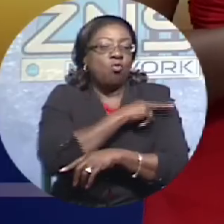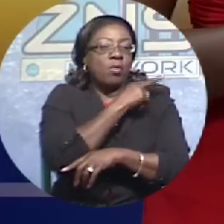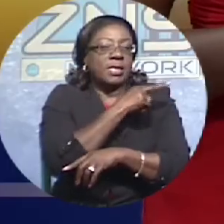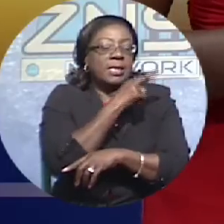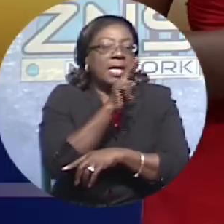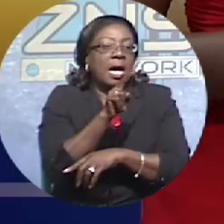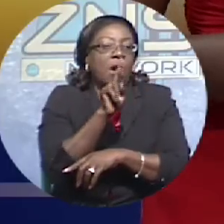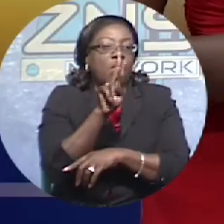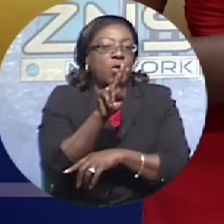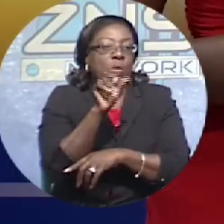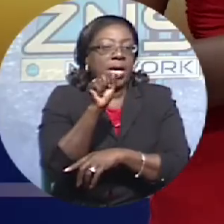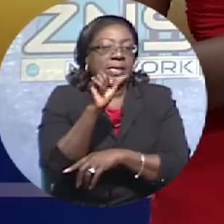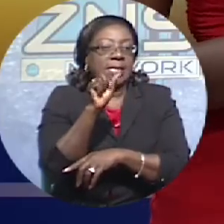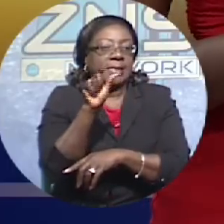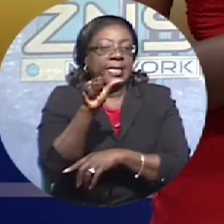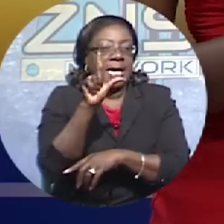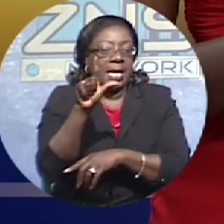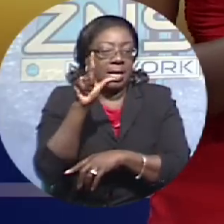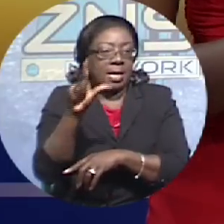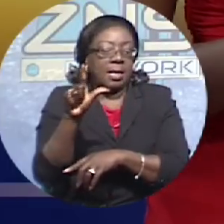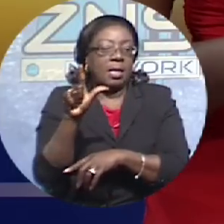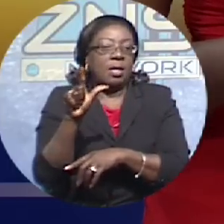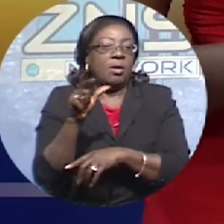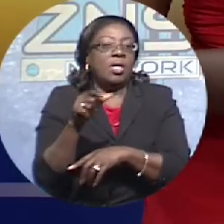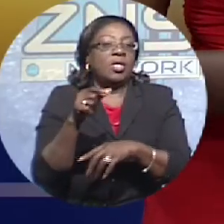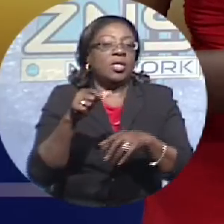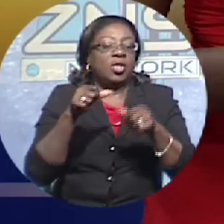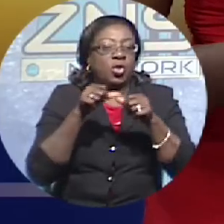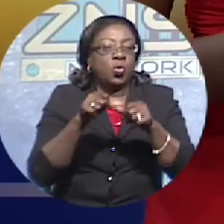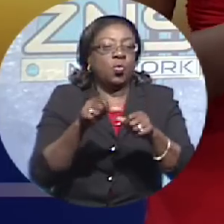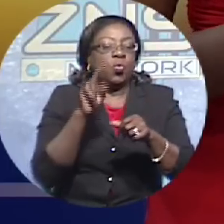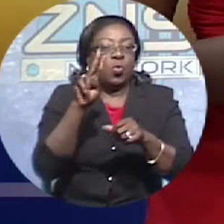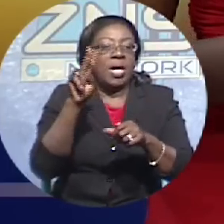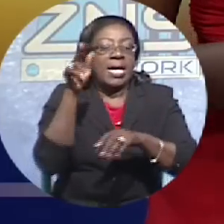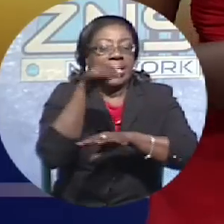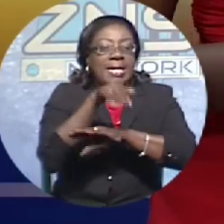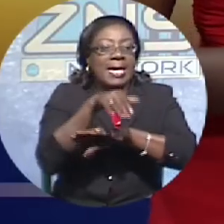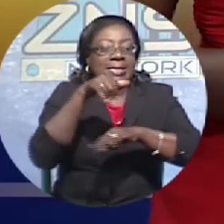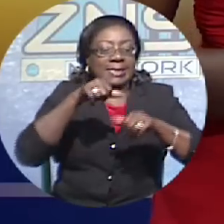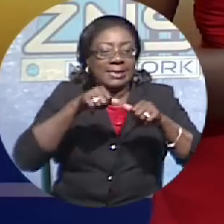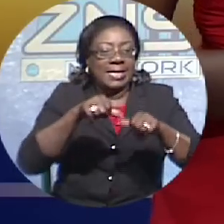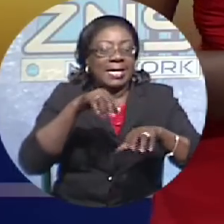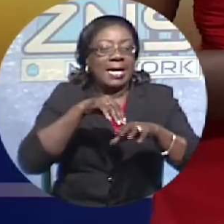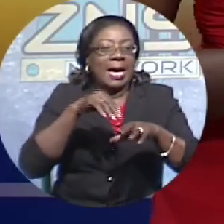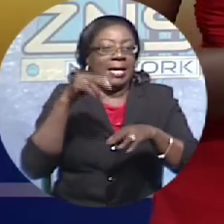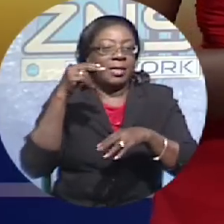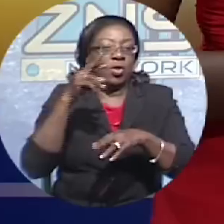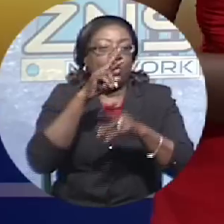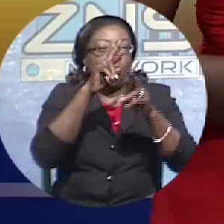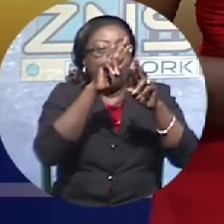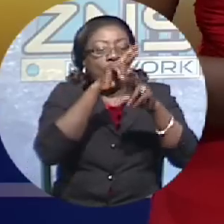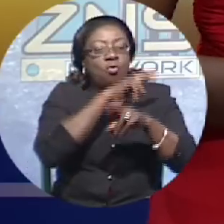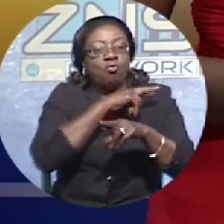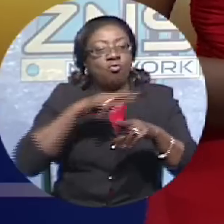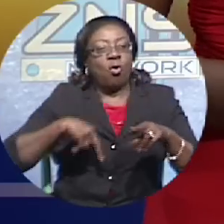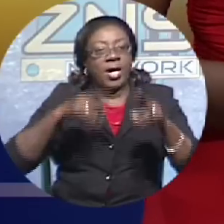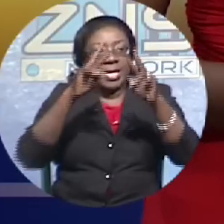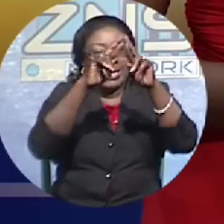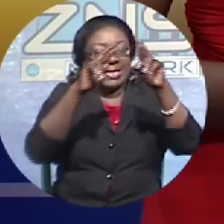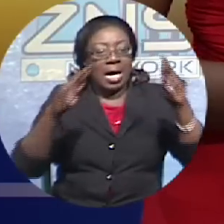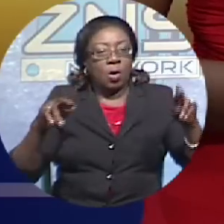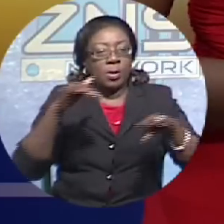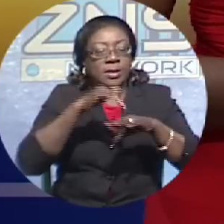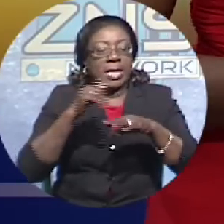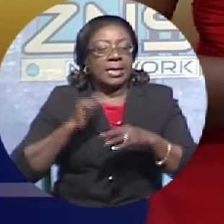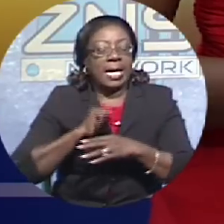winner of a 2-night stay at the Royal Towers at the Atlantis Resort. Of course, we'll be back there tomorrow for the final day of